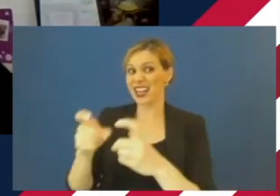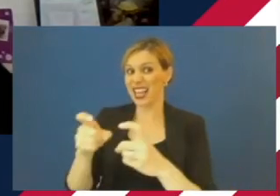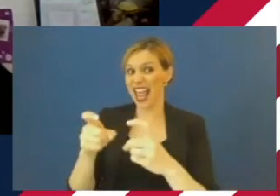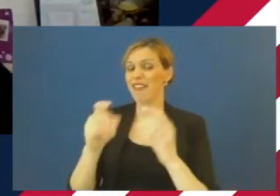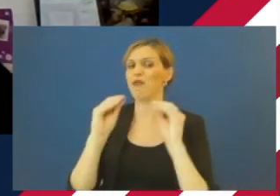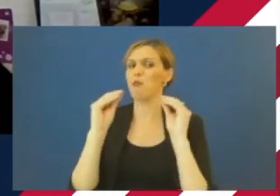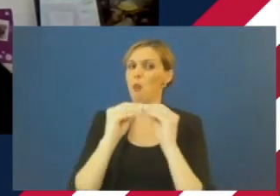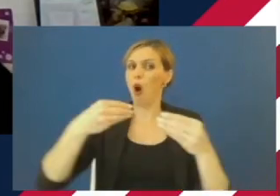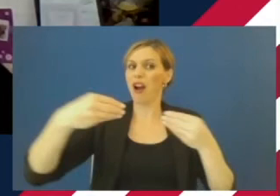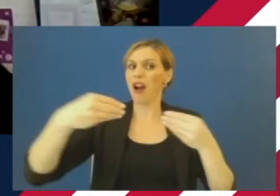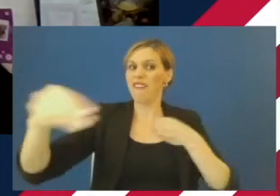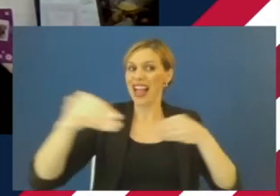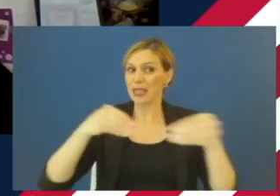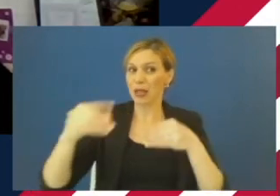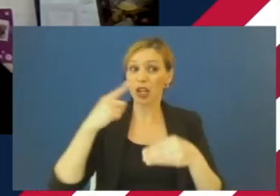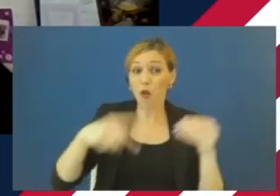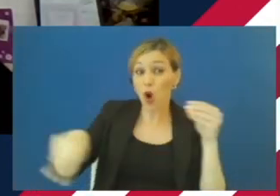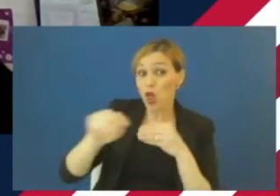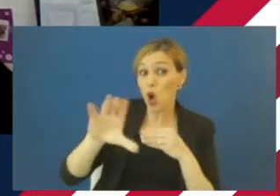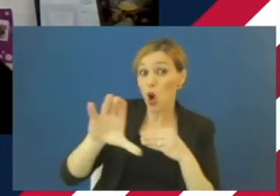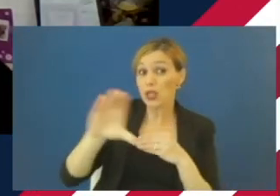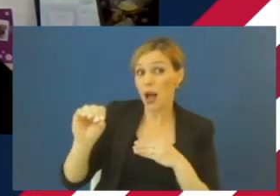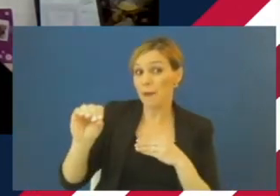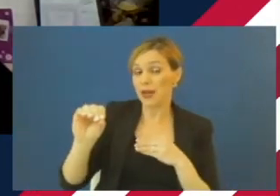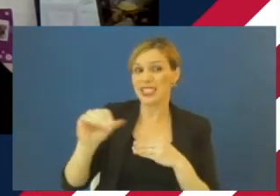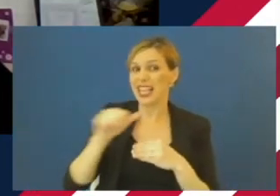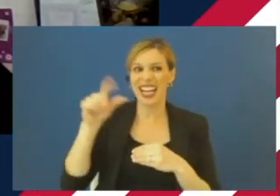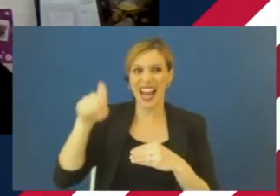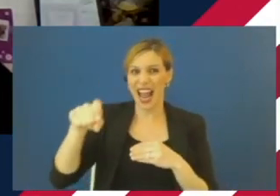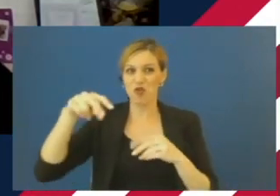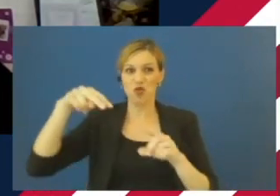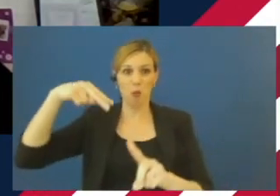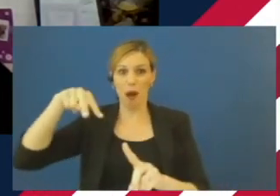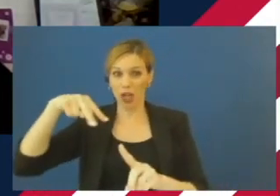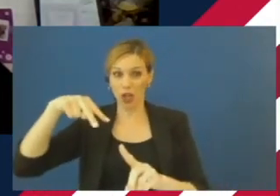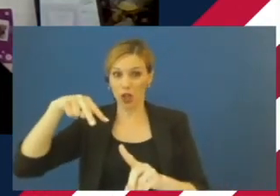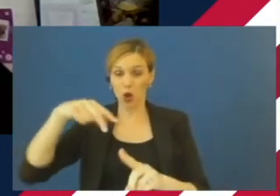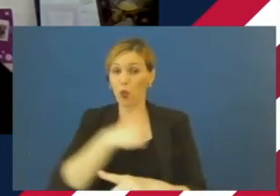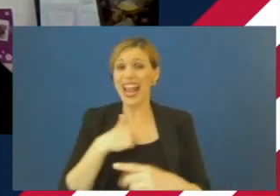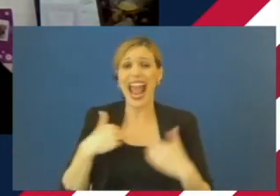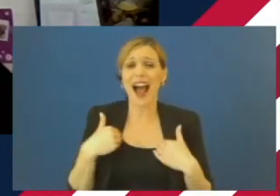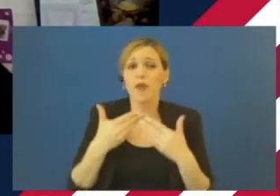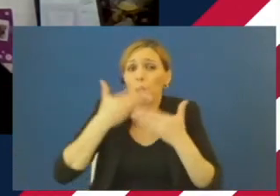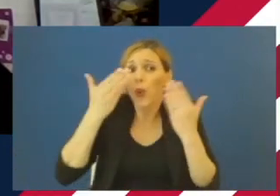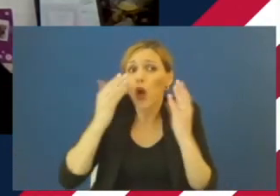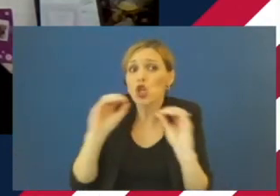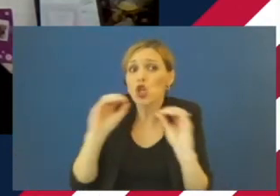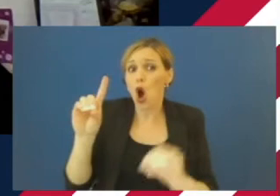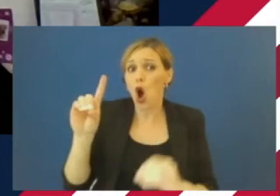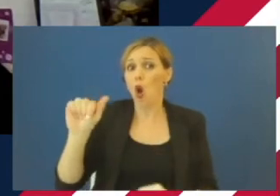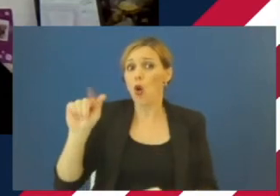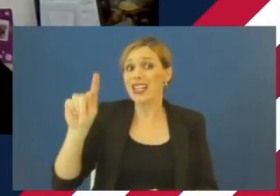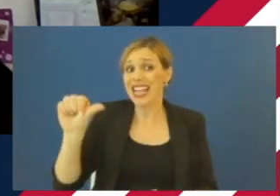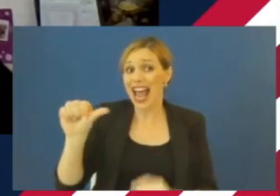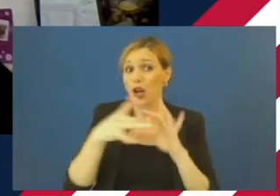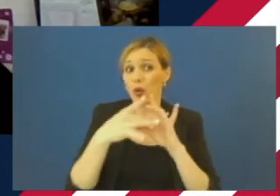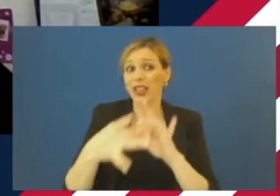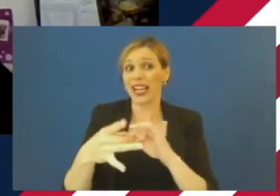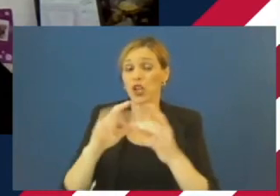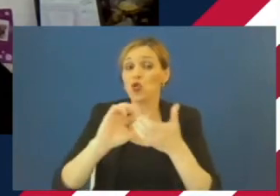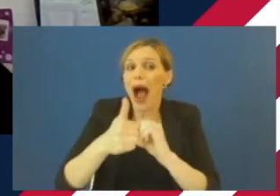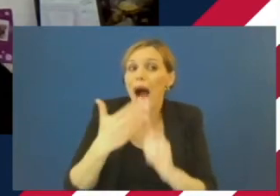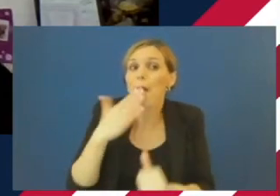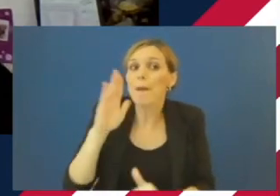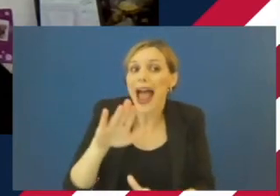They even weakened the rules on monitoring, meaning we have no official federal data on just how bad the pollution really is. One of the